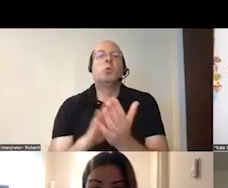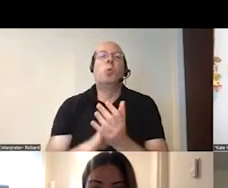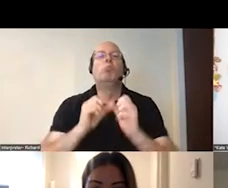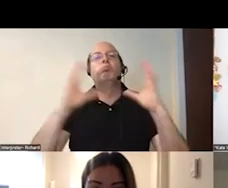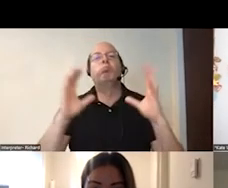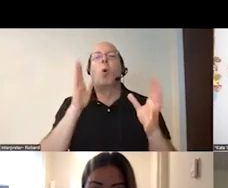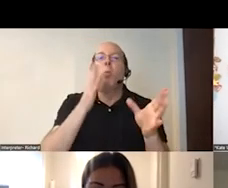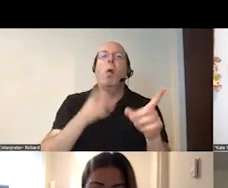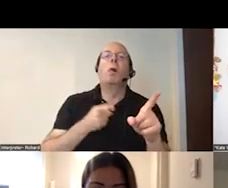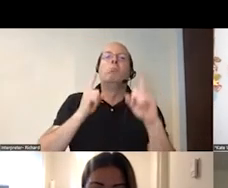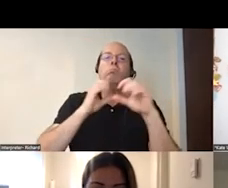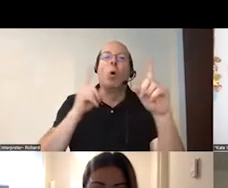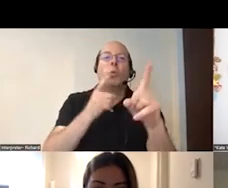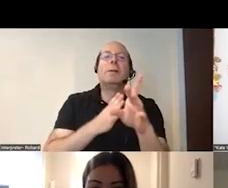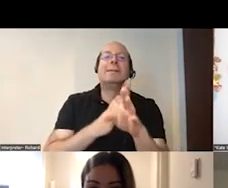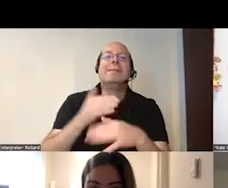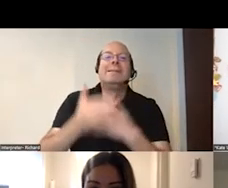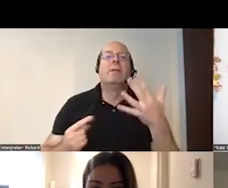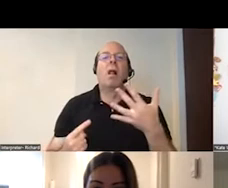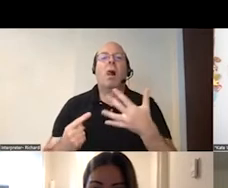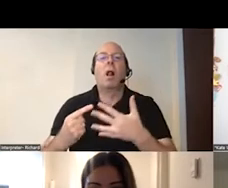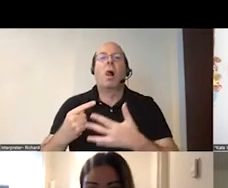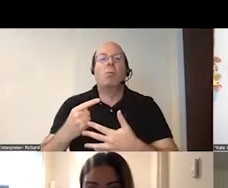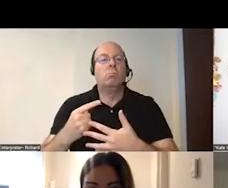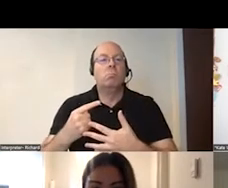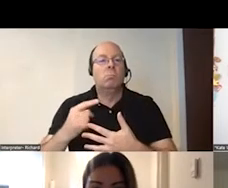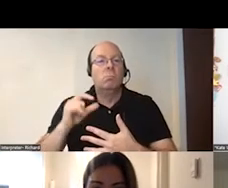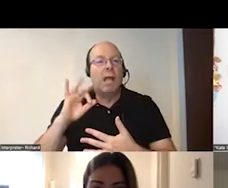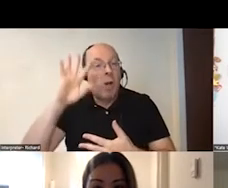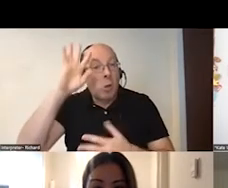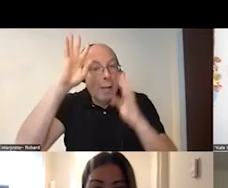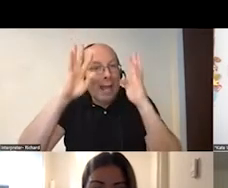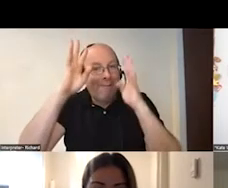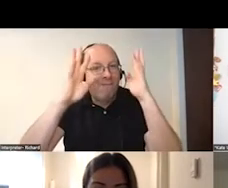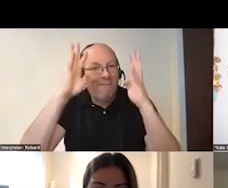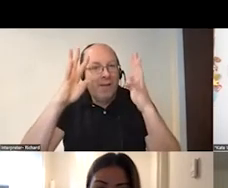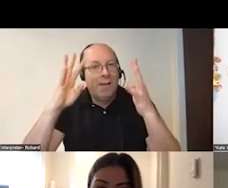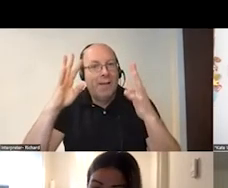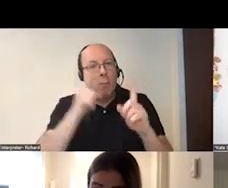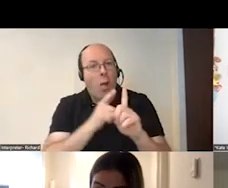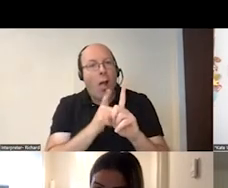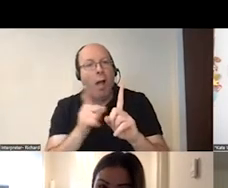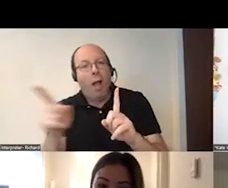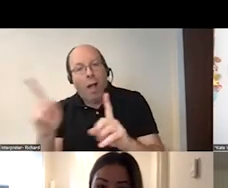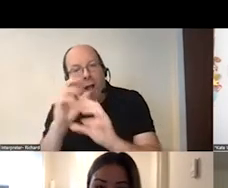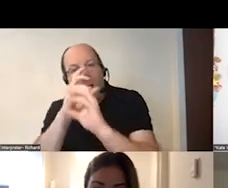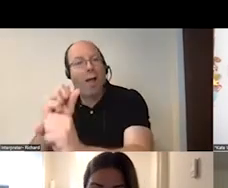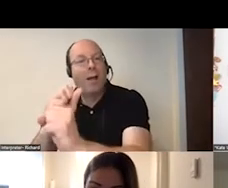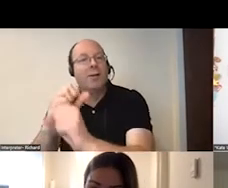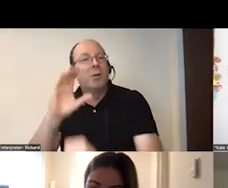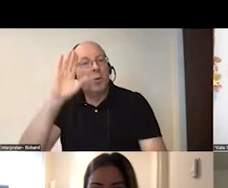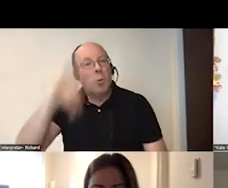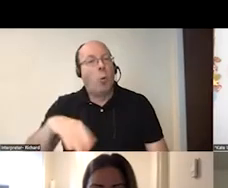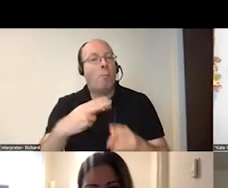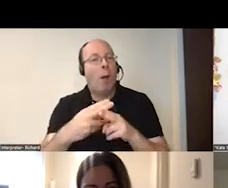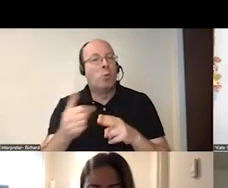one thing. But I think at the end of the day, it's like, if you're creative, we can all fall into different paths. And I think that's something everyone kind of knows about themselves,